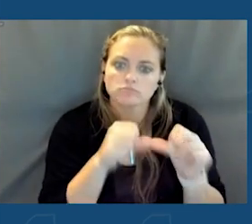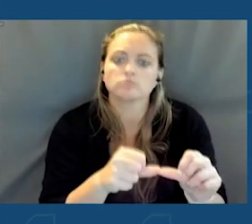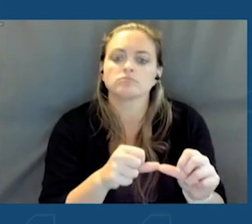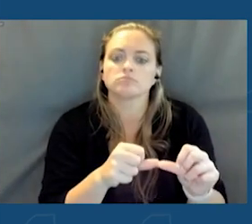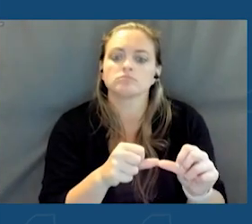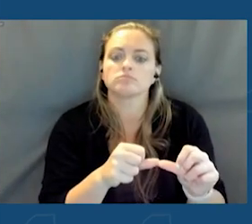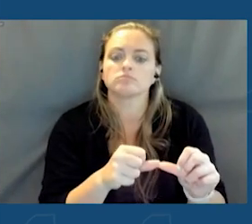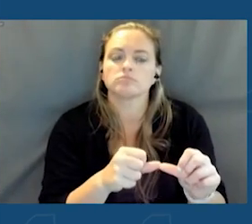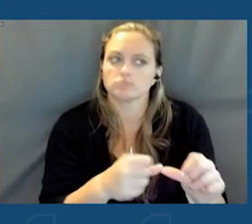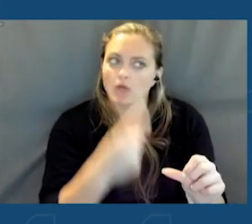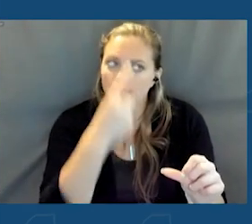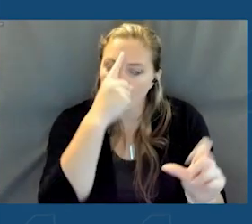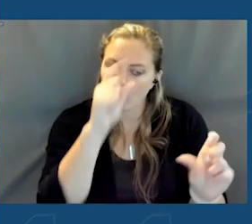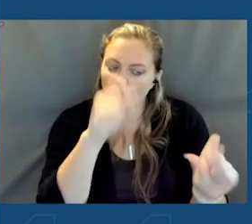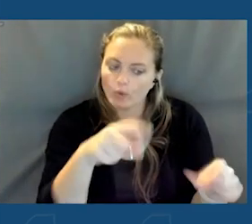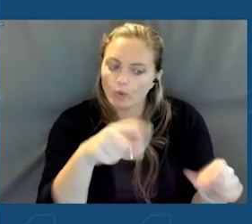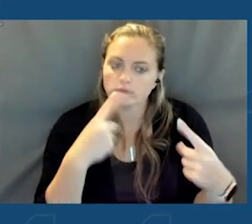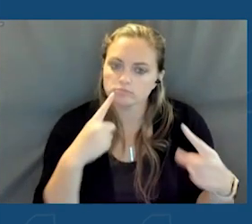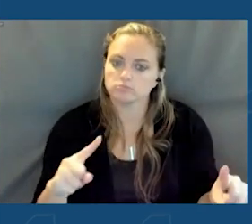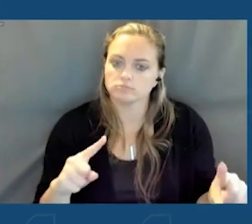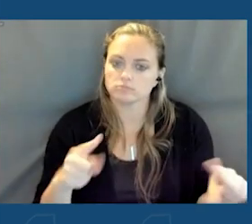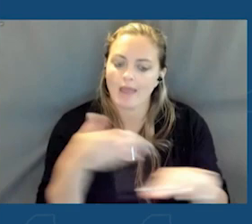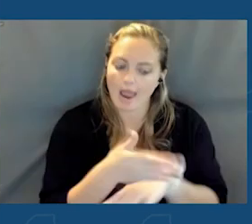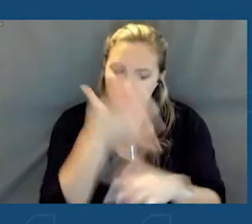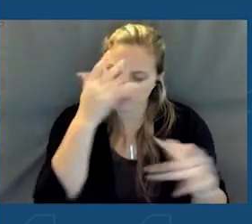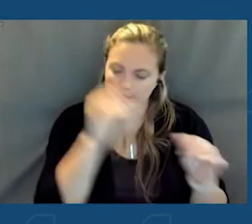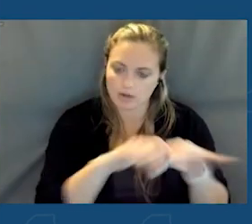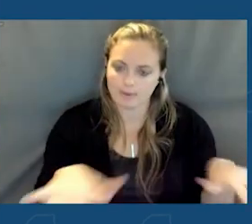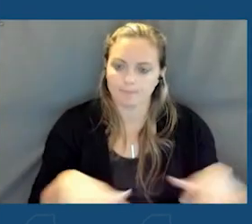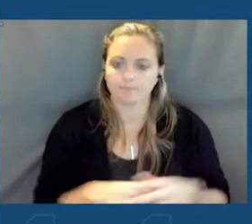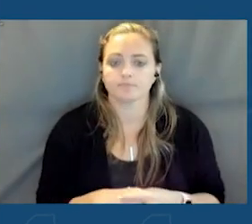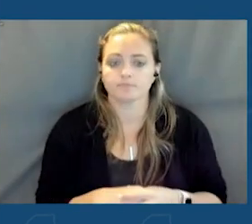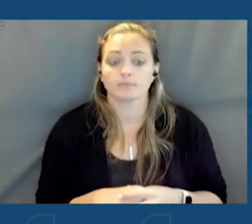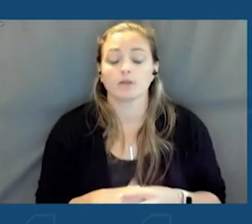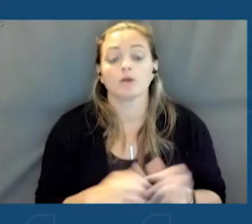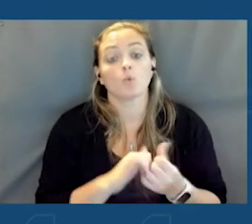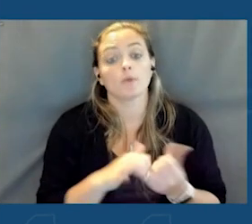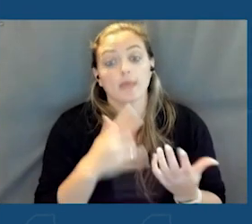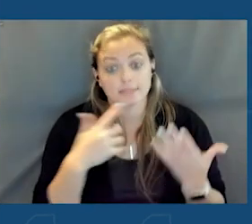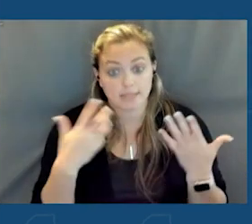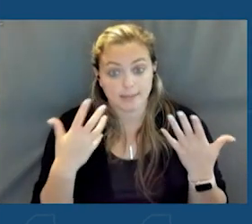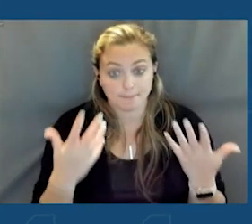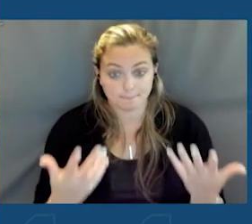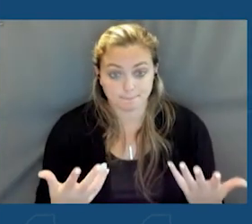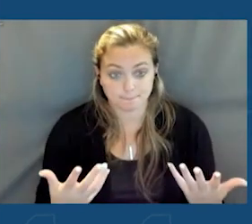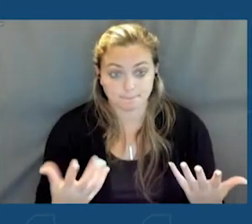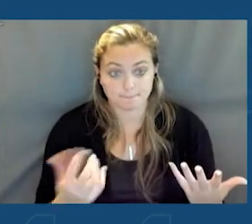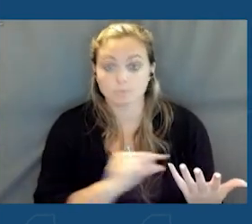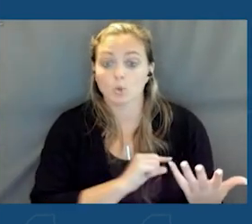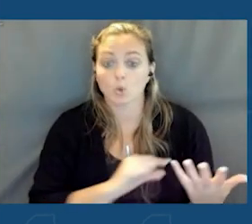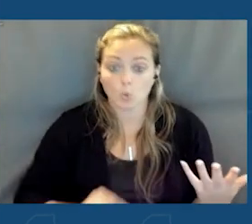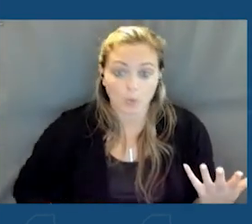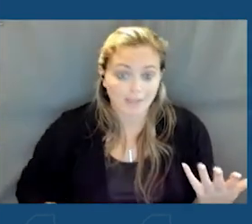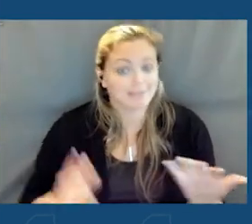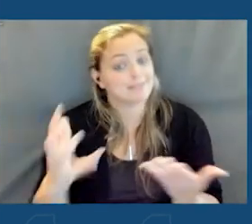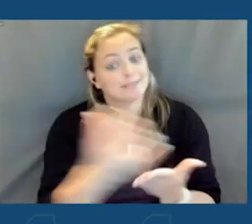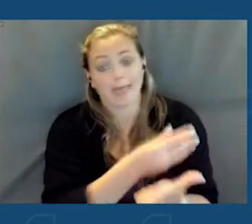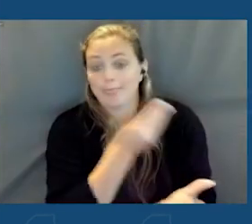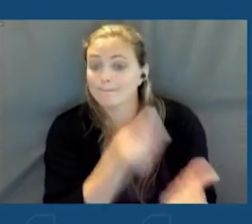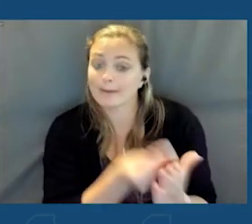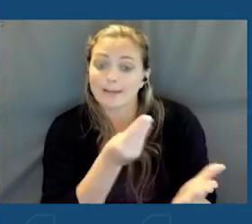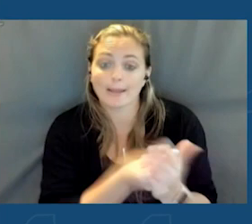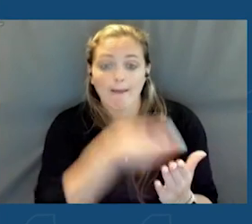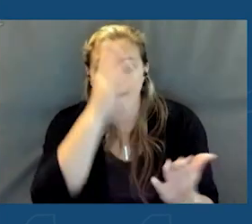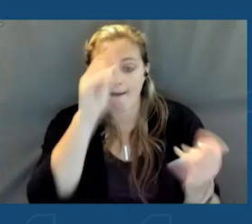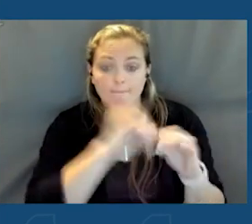faith coming out of this pandemic. With that being said, Queens, get the money. God bless you all. Thank